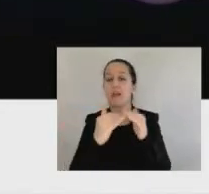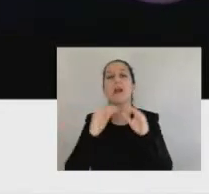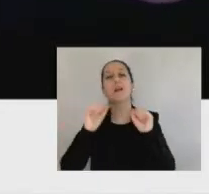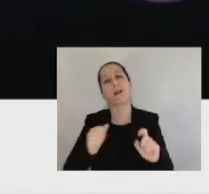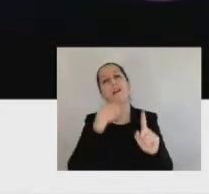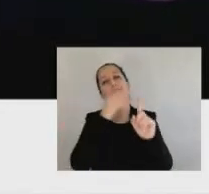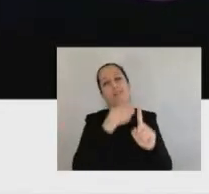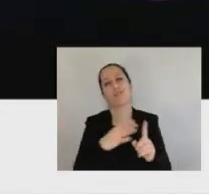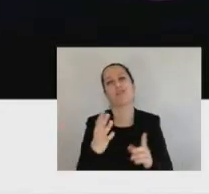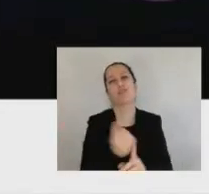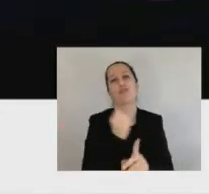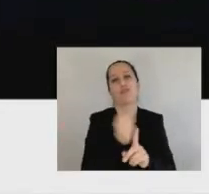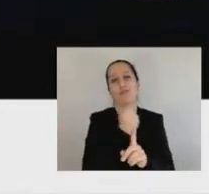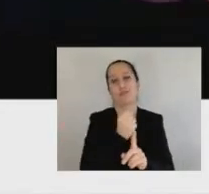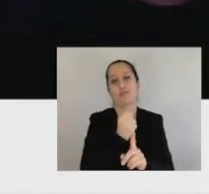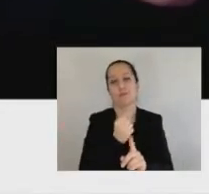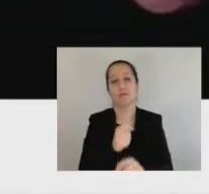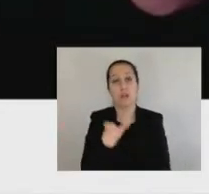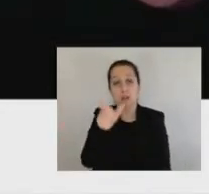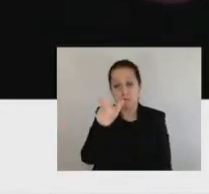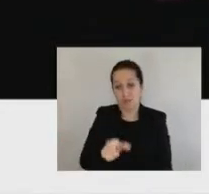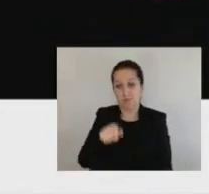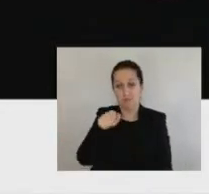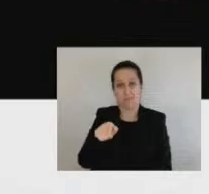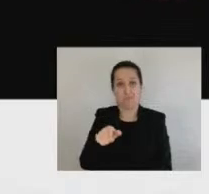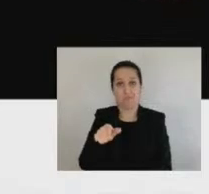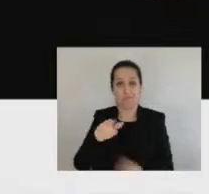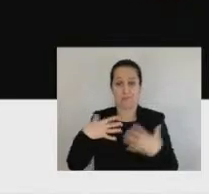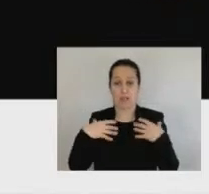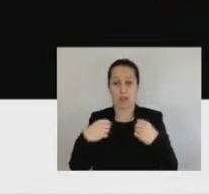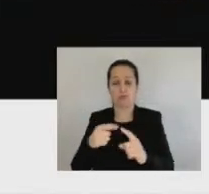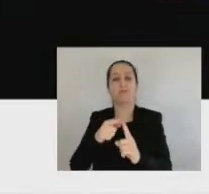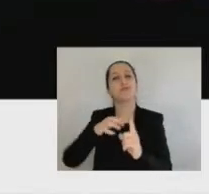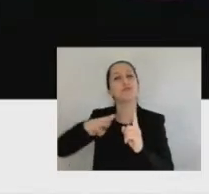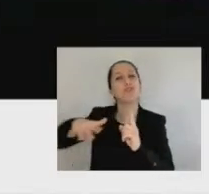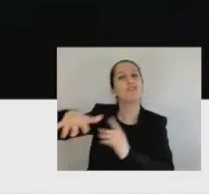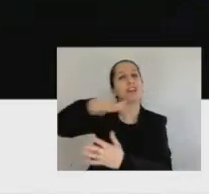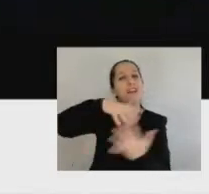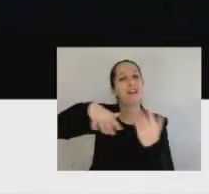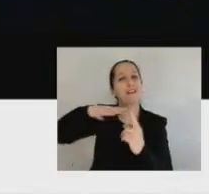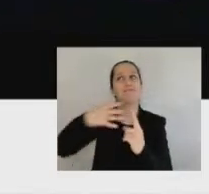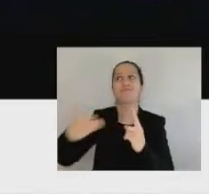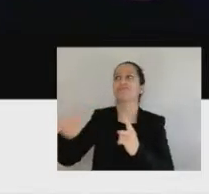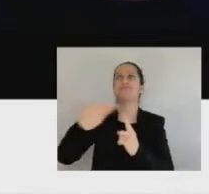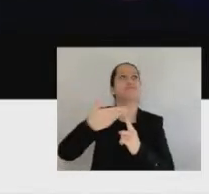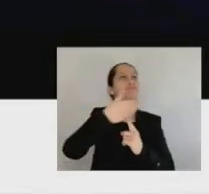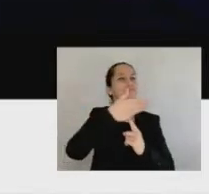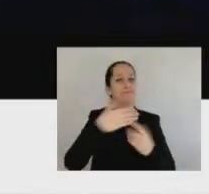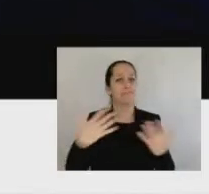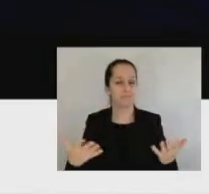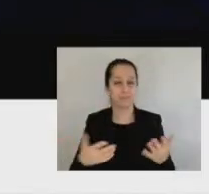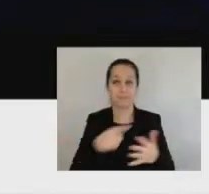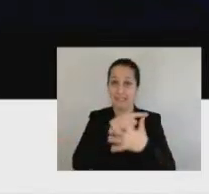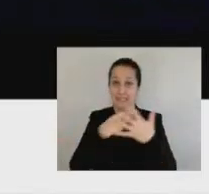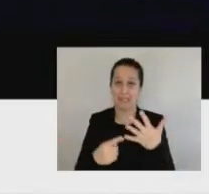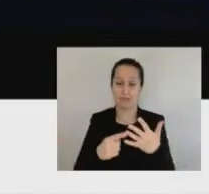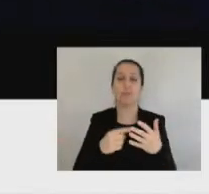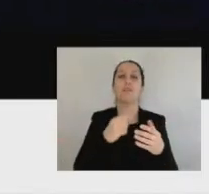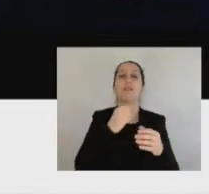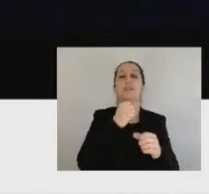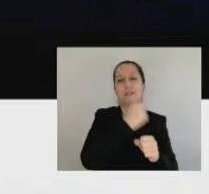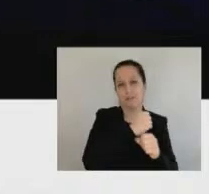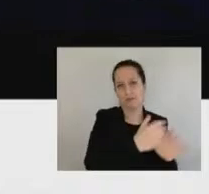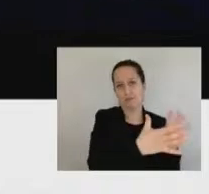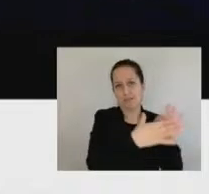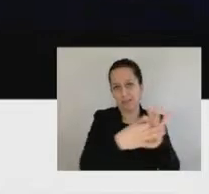sustainable development goals with sustainability. And it has 5 lines of action.